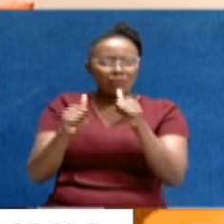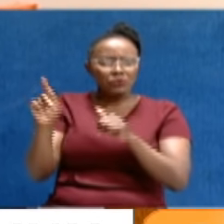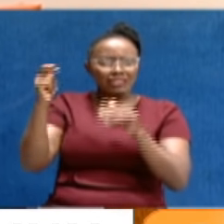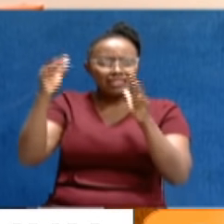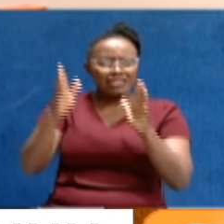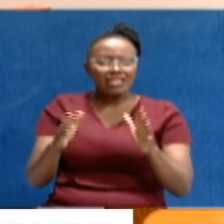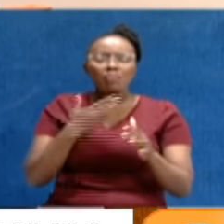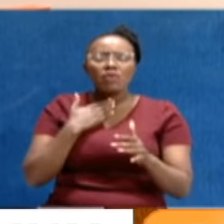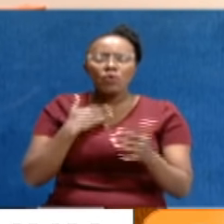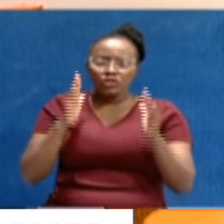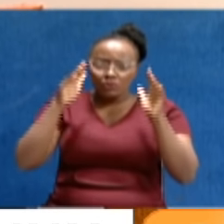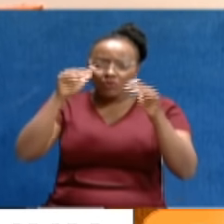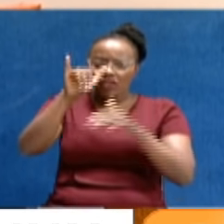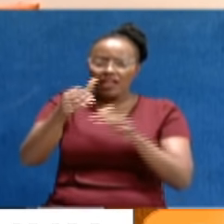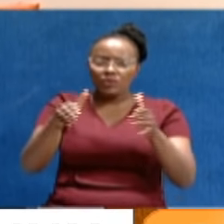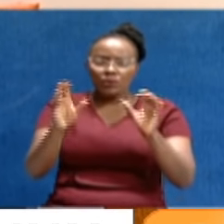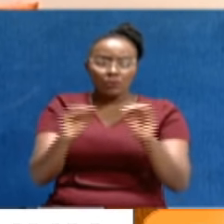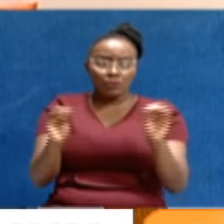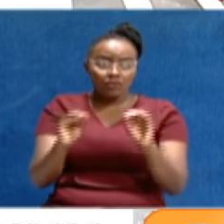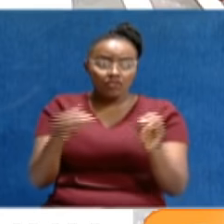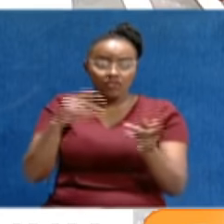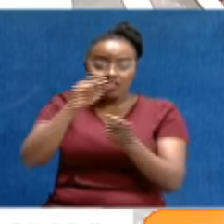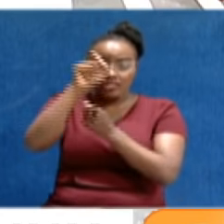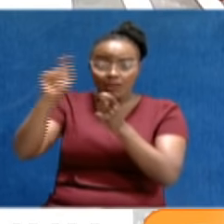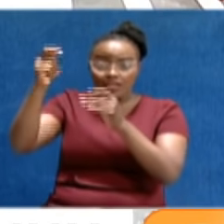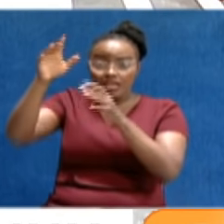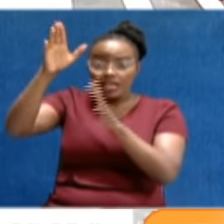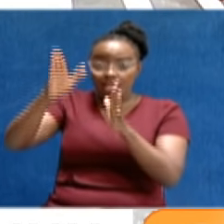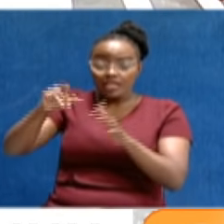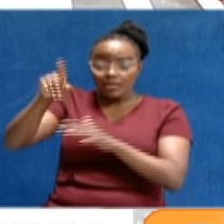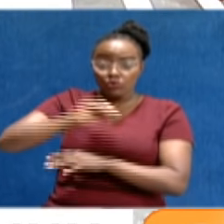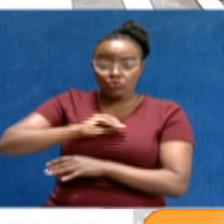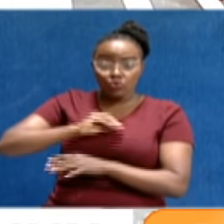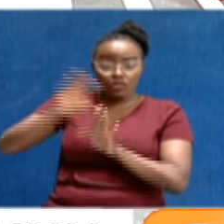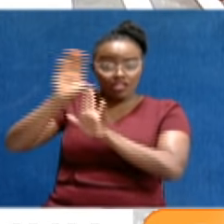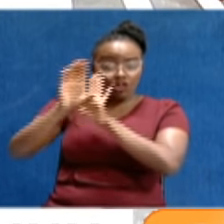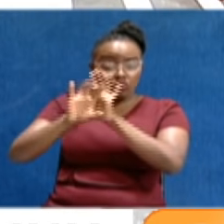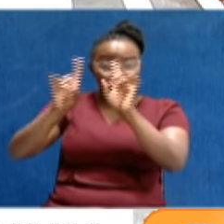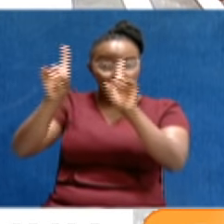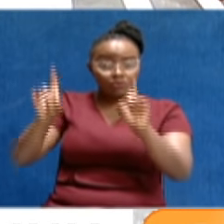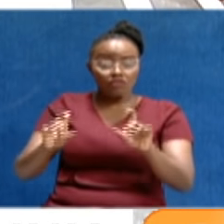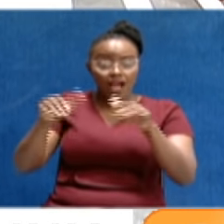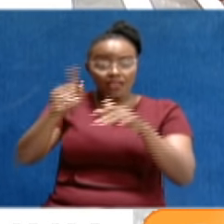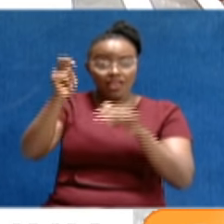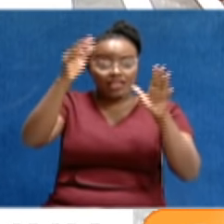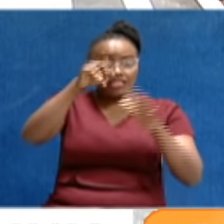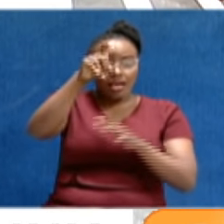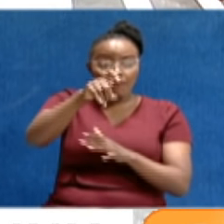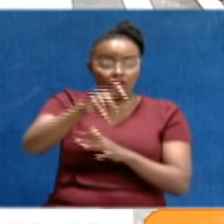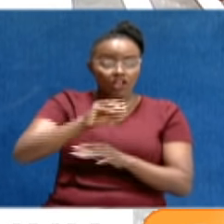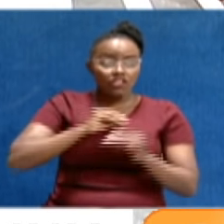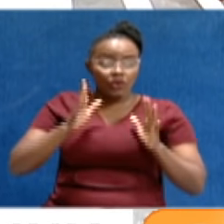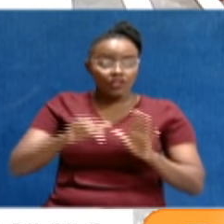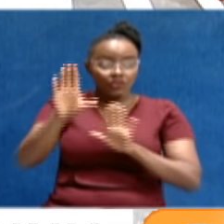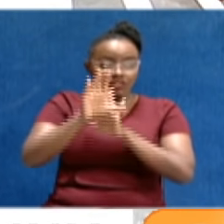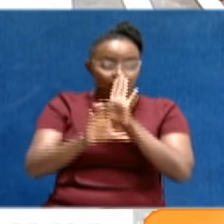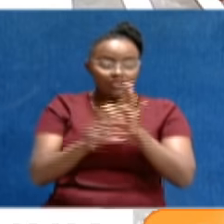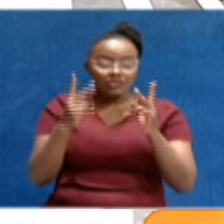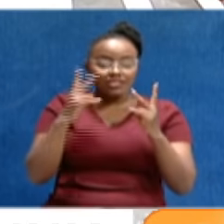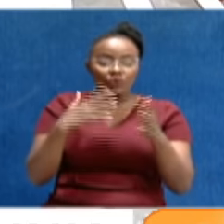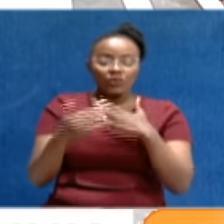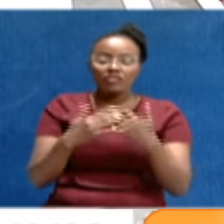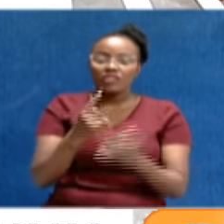about? So I don't want to pursue that line. So there are certain Kenyans that should be the owners of the constitution. Not certain. And other Kenyans should not be owners of the constitution. Look